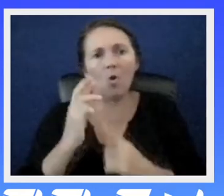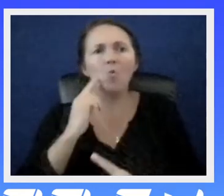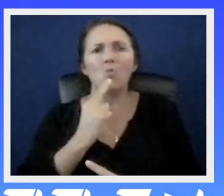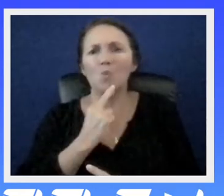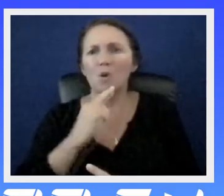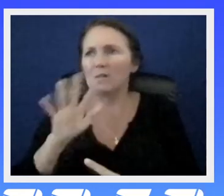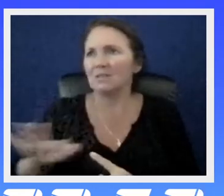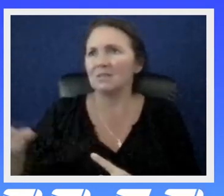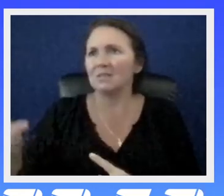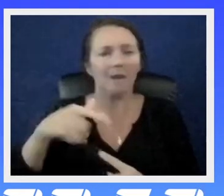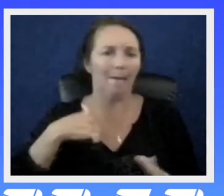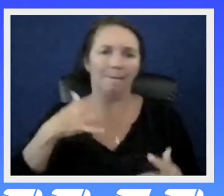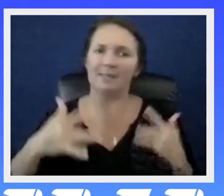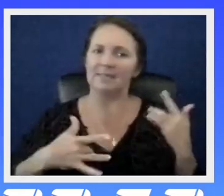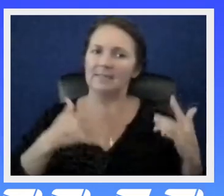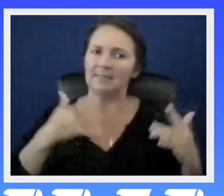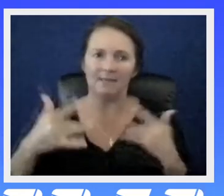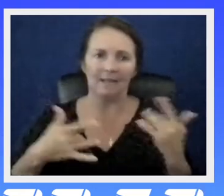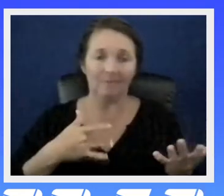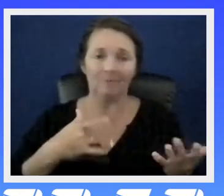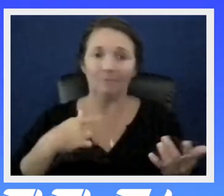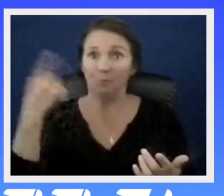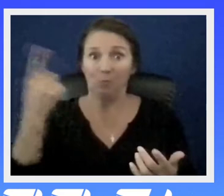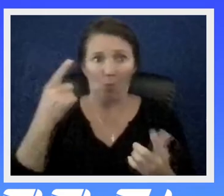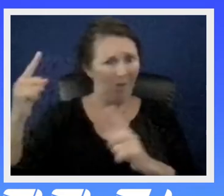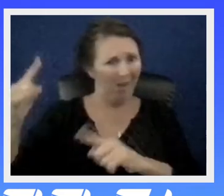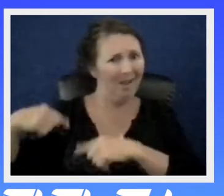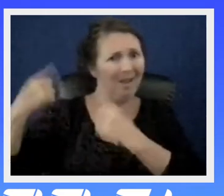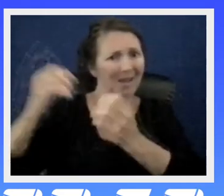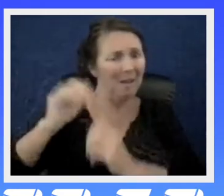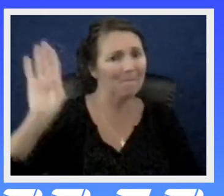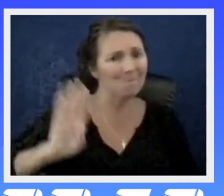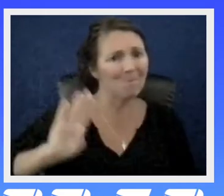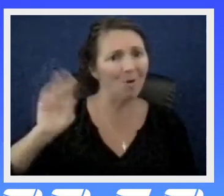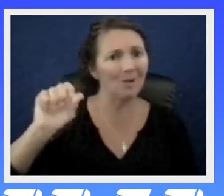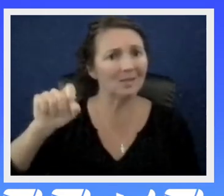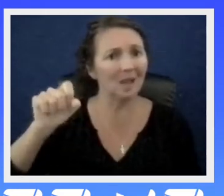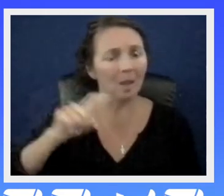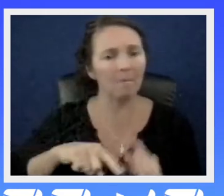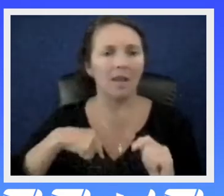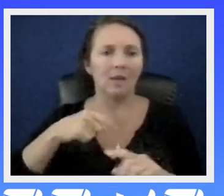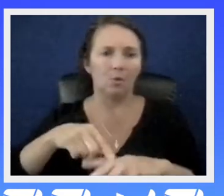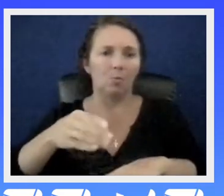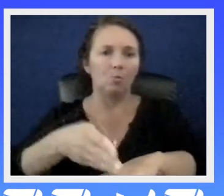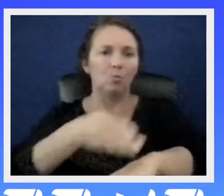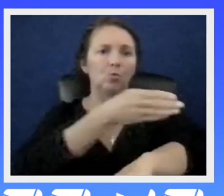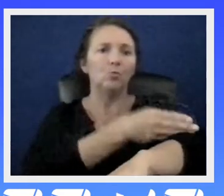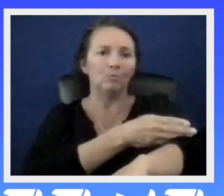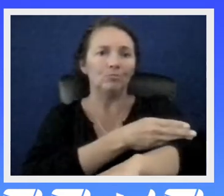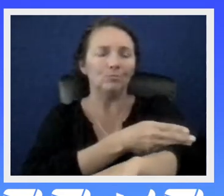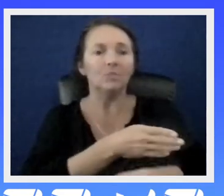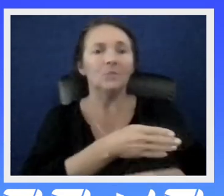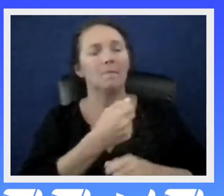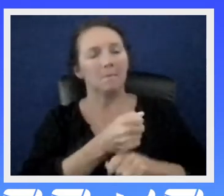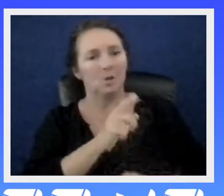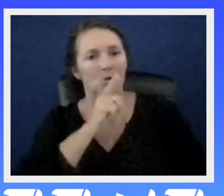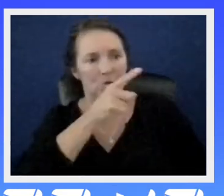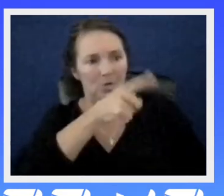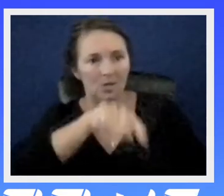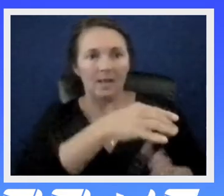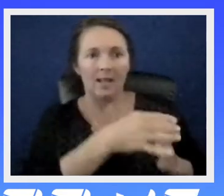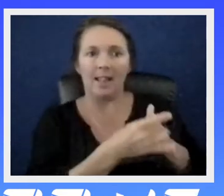I'm excited that we have always had this in Boston, but what we need to do a better job of is ensuring that the leadership